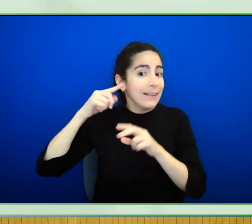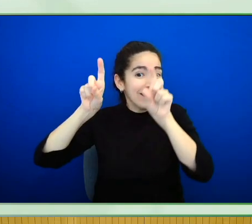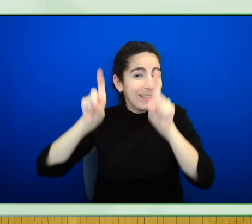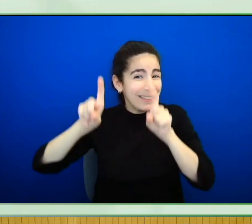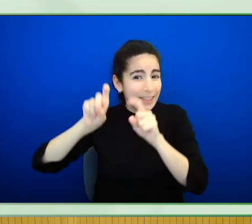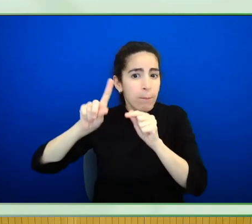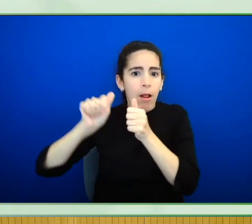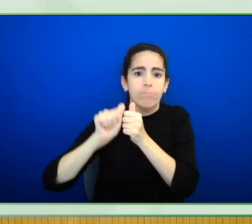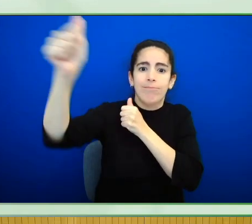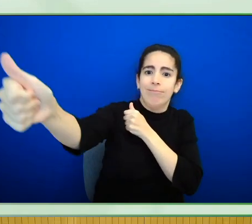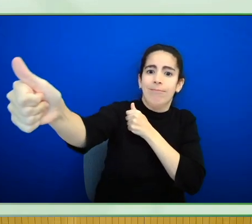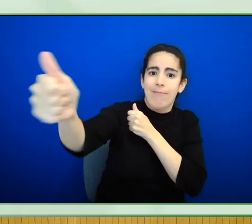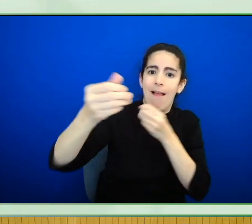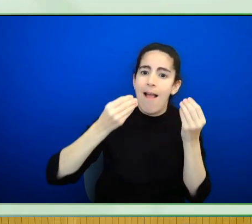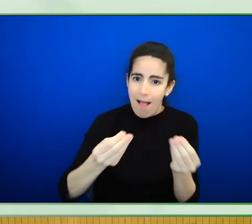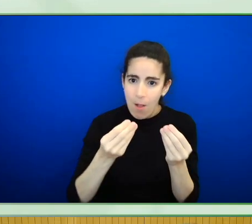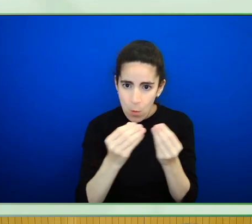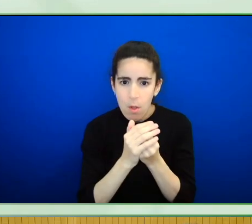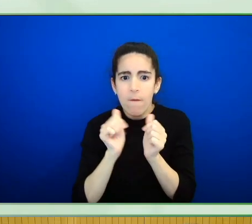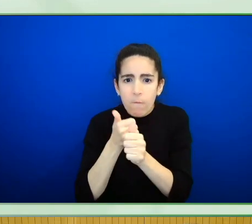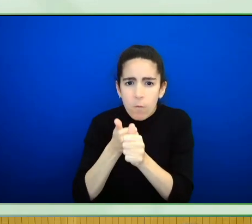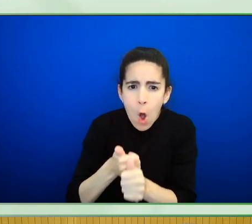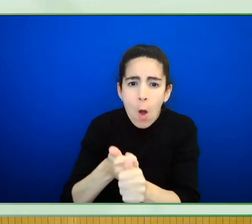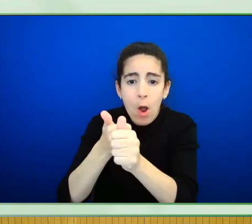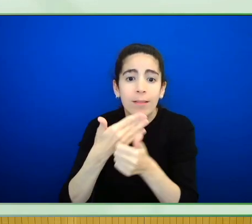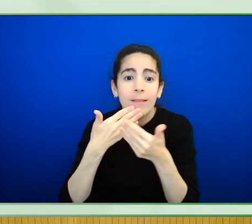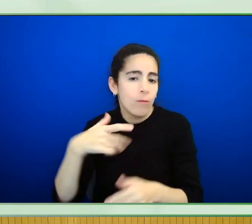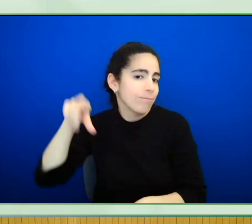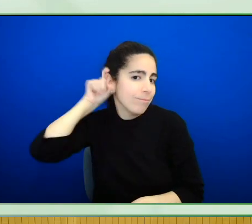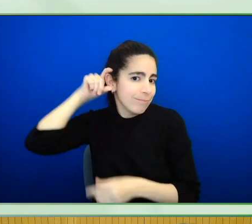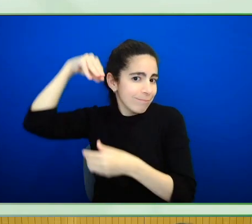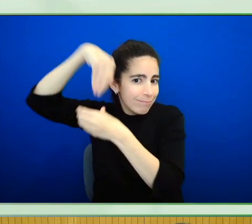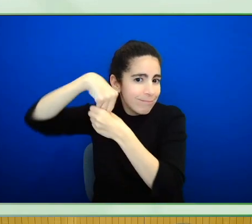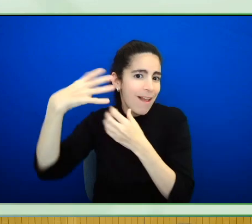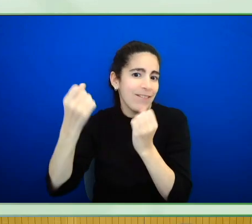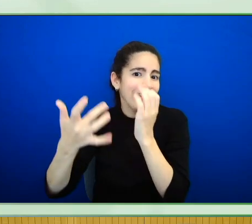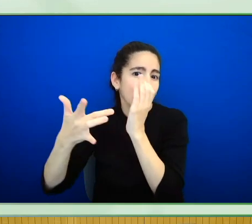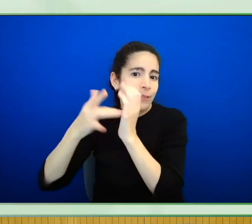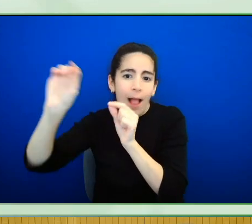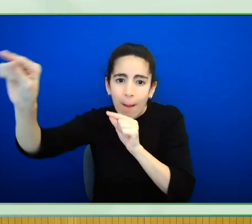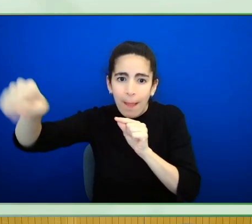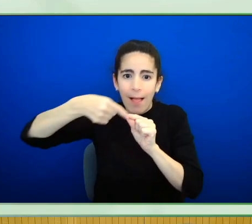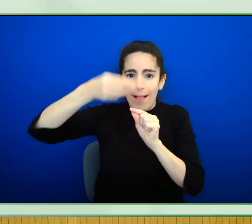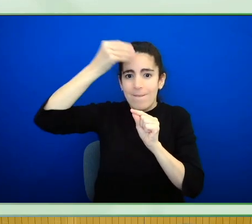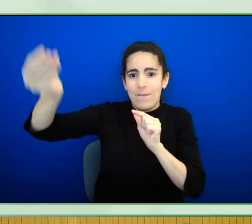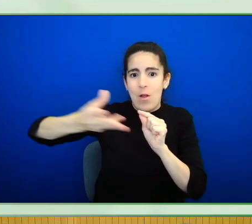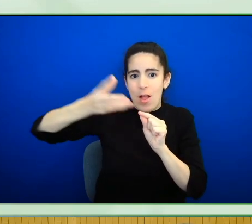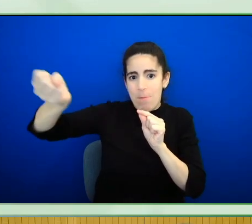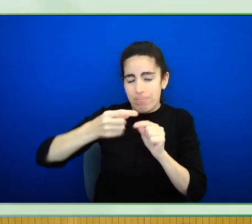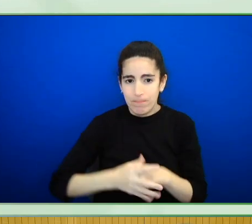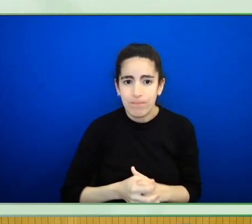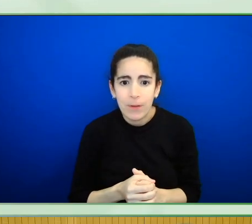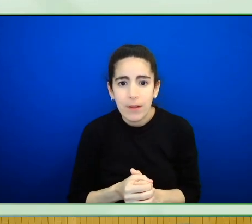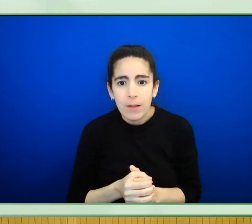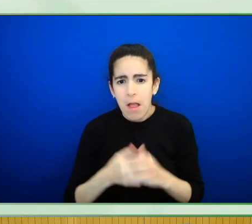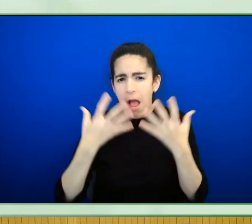that work with Bluetooth technology. So what we are doing is to connect directly with these hearing aids. As you see in